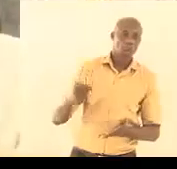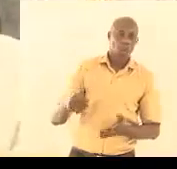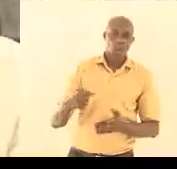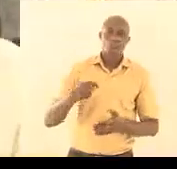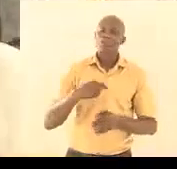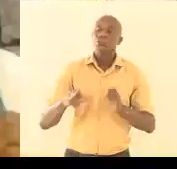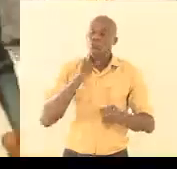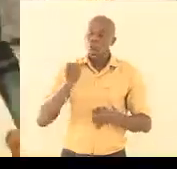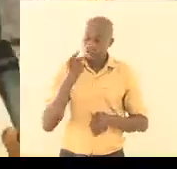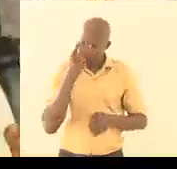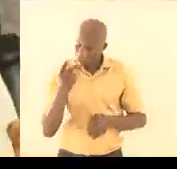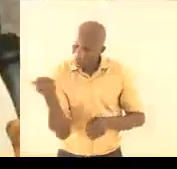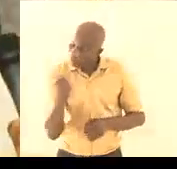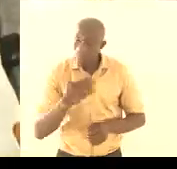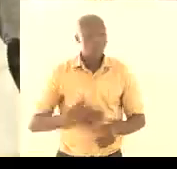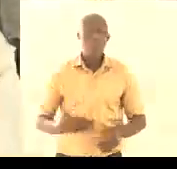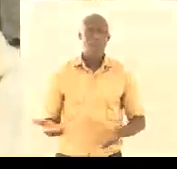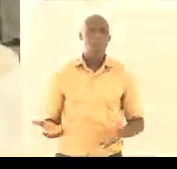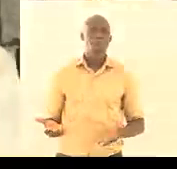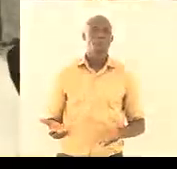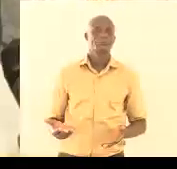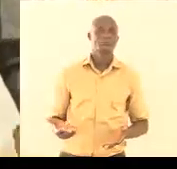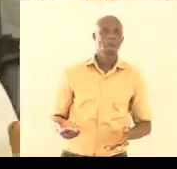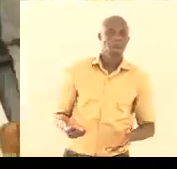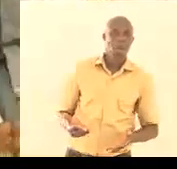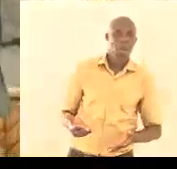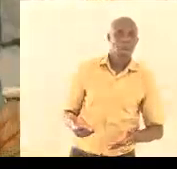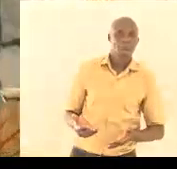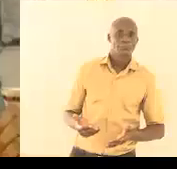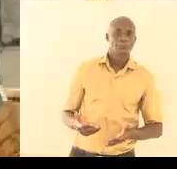Didn't need to see nobody.